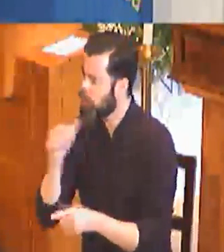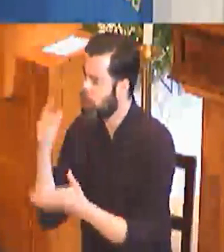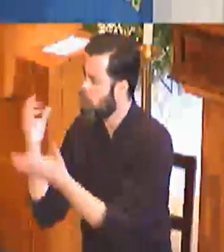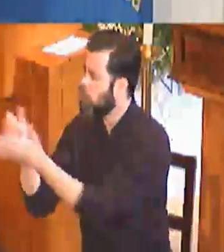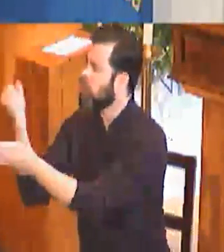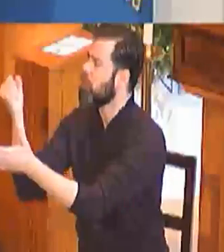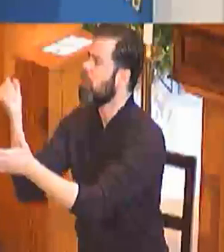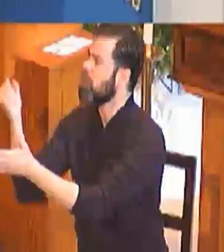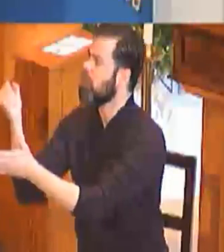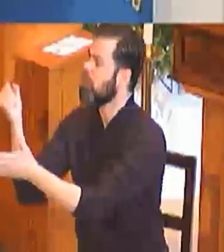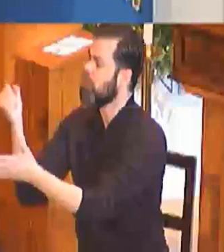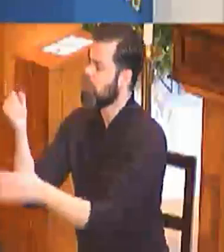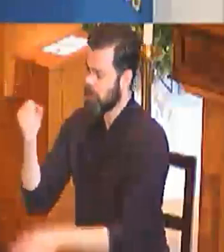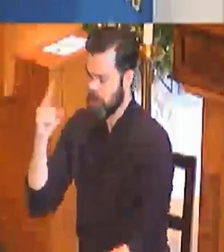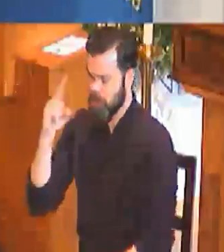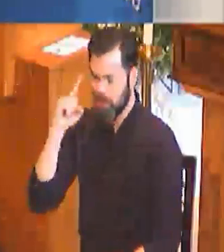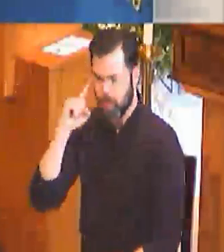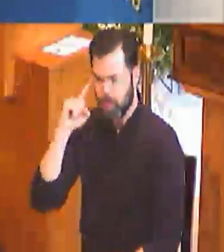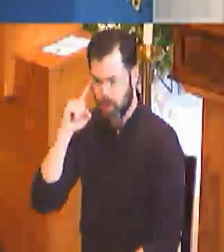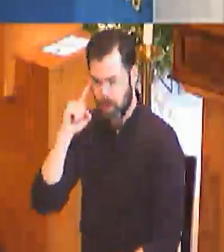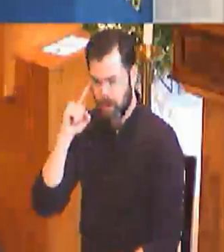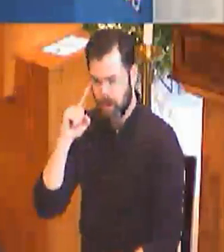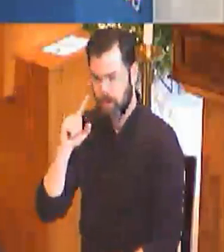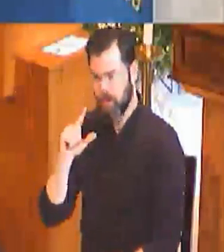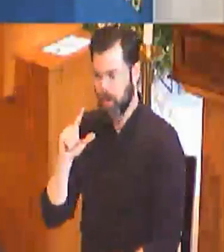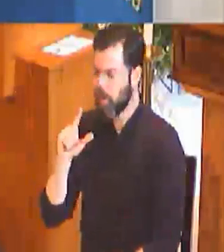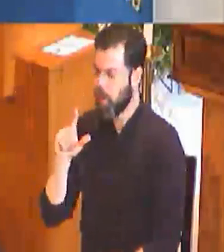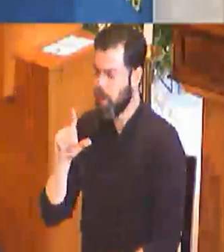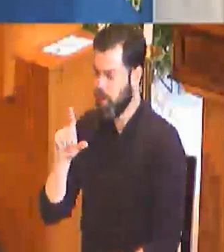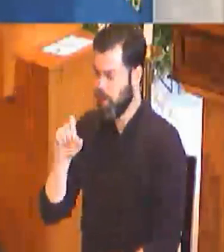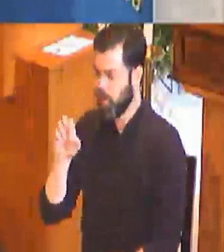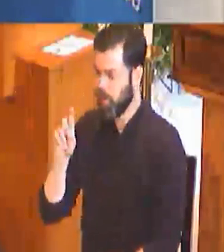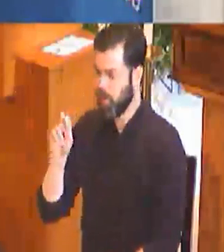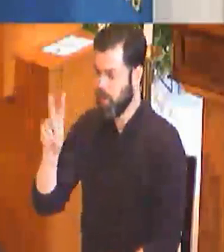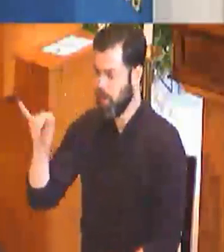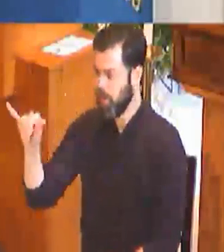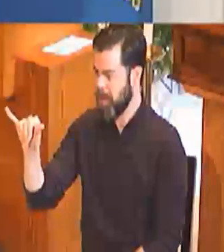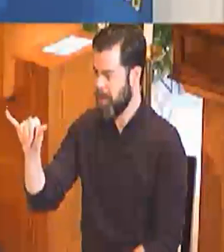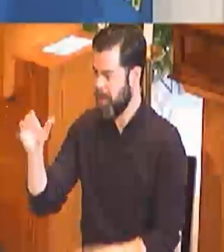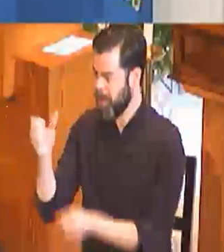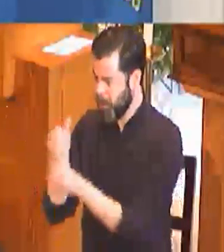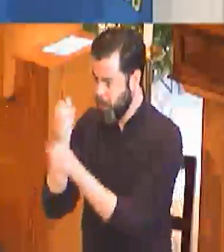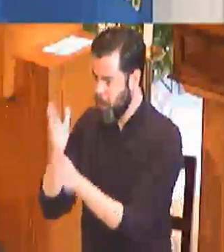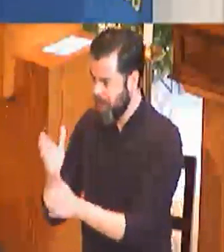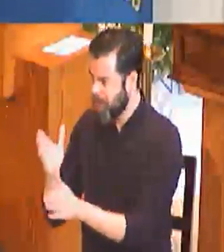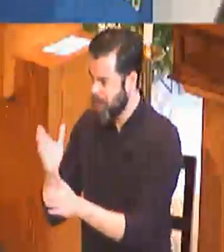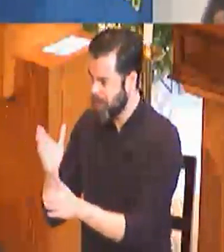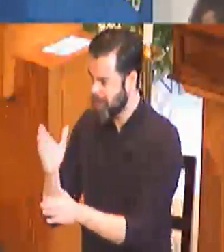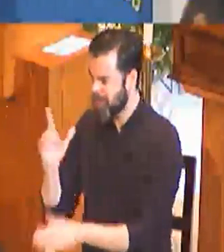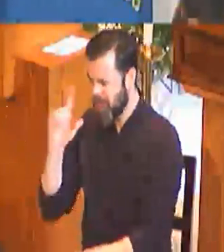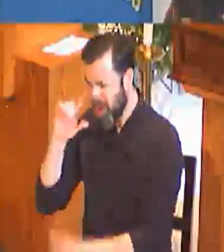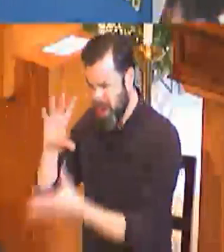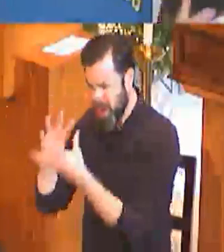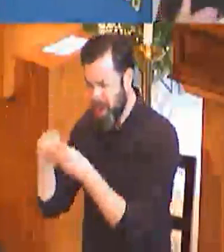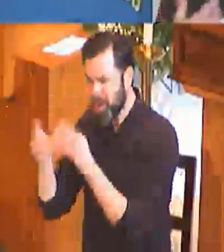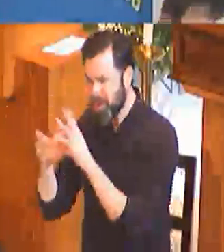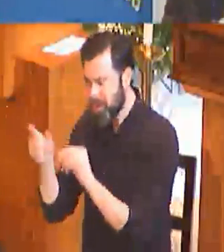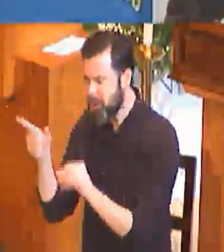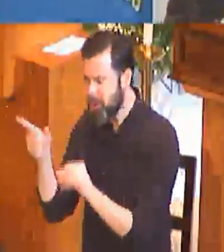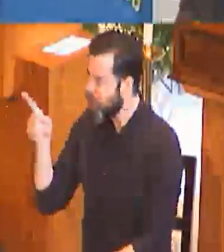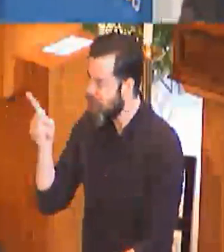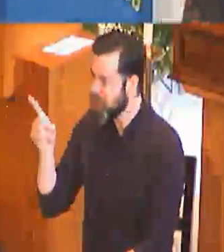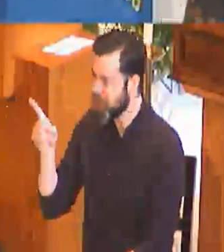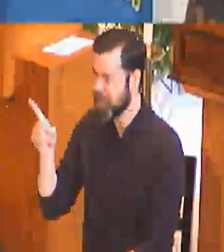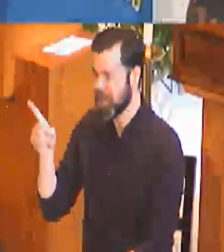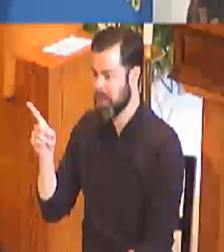Have you, heard about the lottery winners? Yeah, most of us have heard that story. And quite frankly, I can tell you from